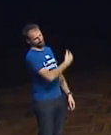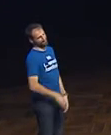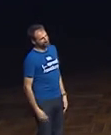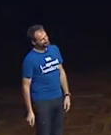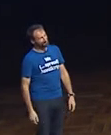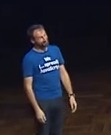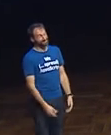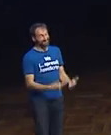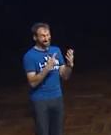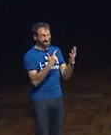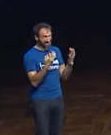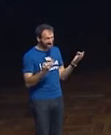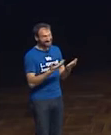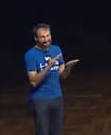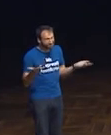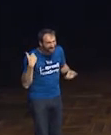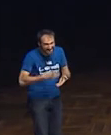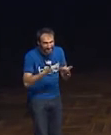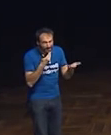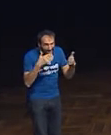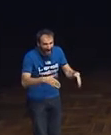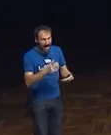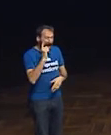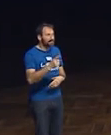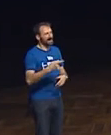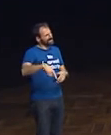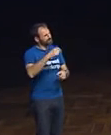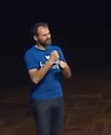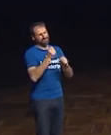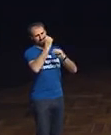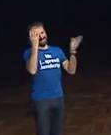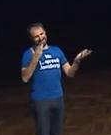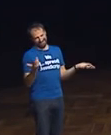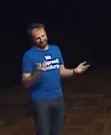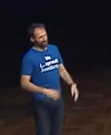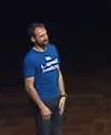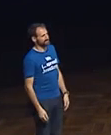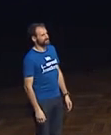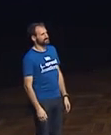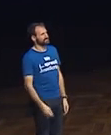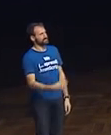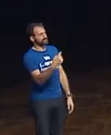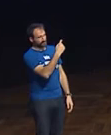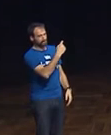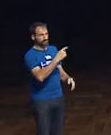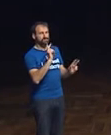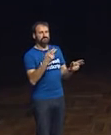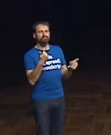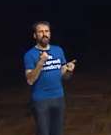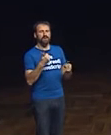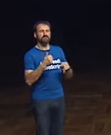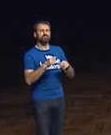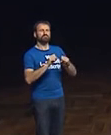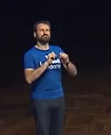be. Here's a journey to the future. This is a real FAQ page from a train company in